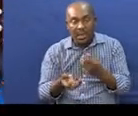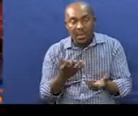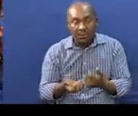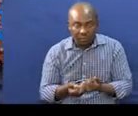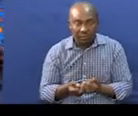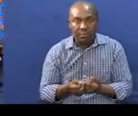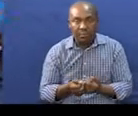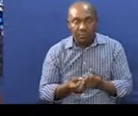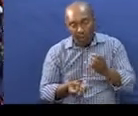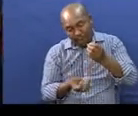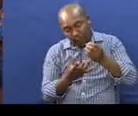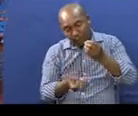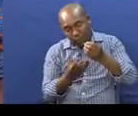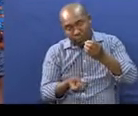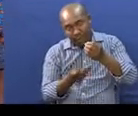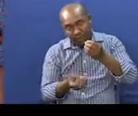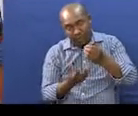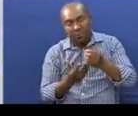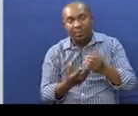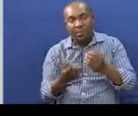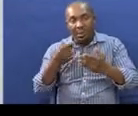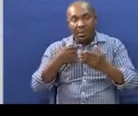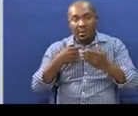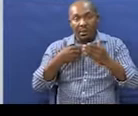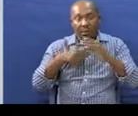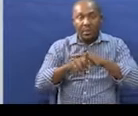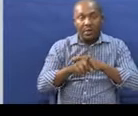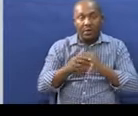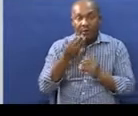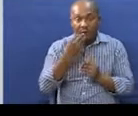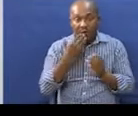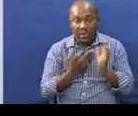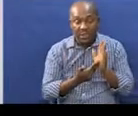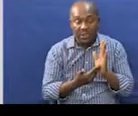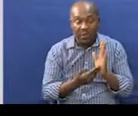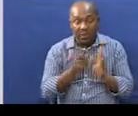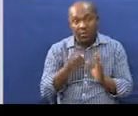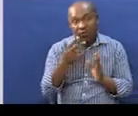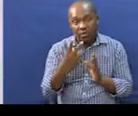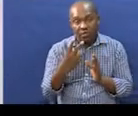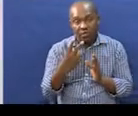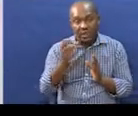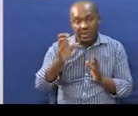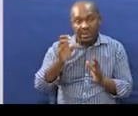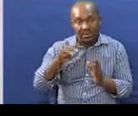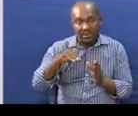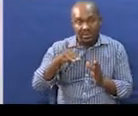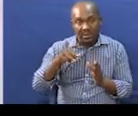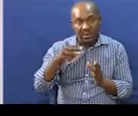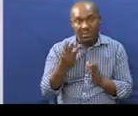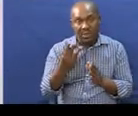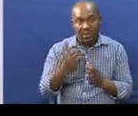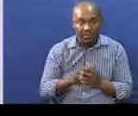Within the food sample of 2 centimeter cubed, 2 centimeter cubed, another 2